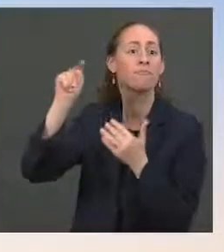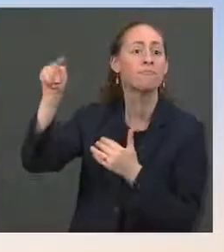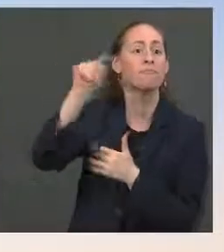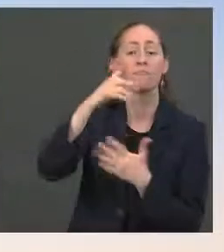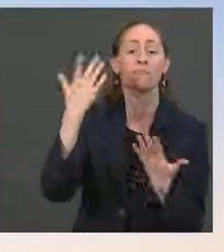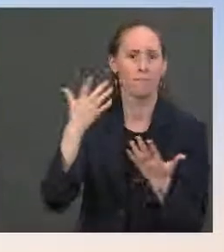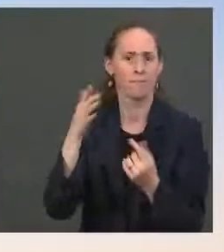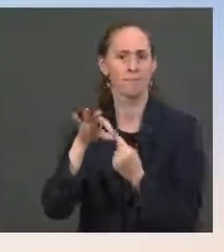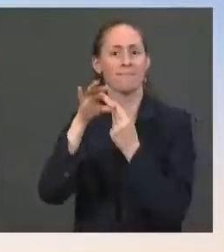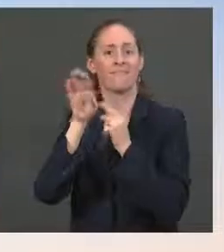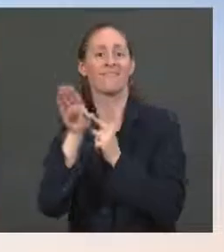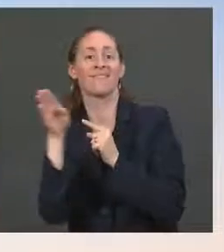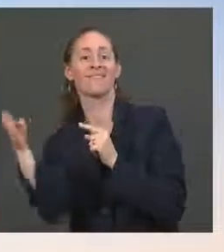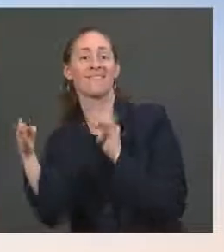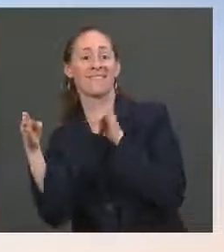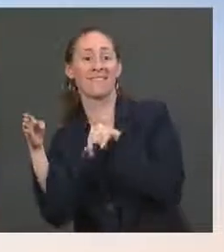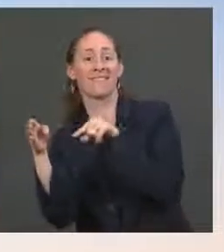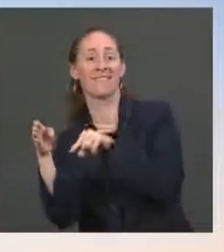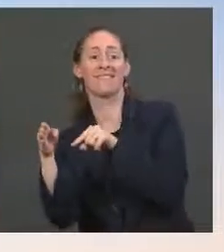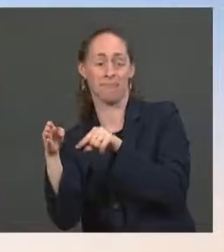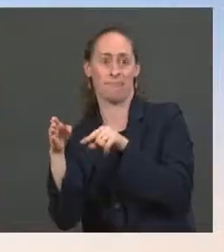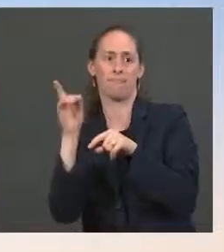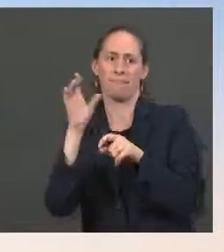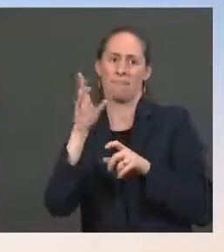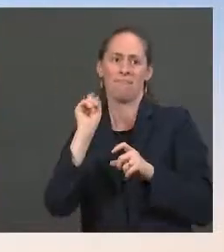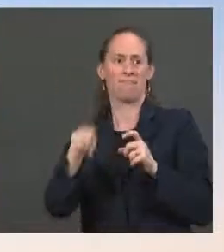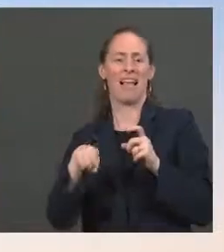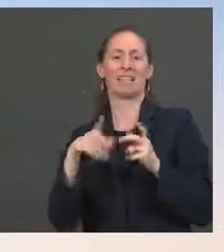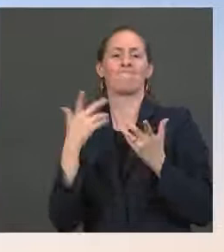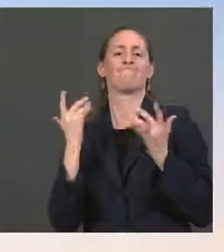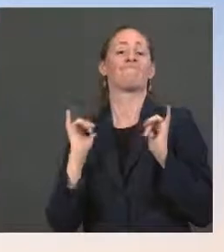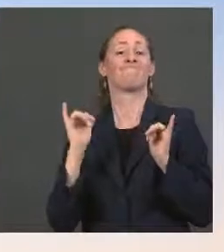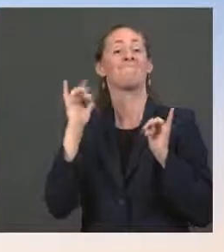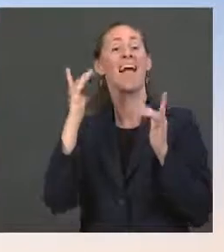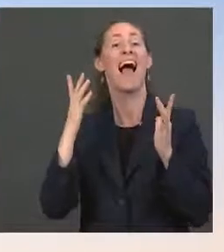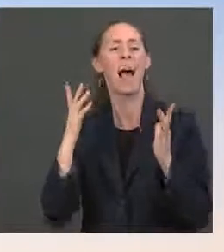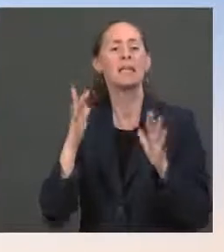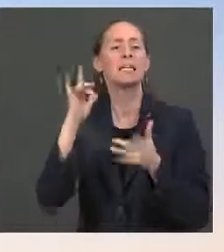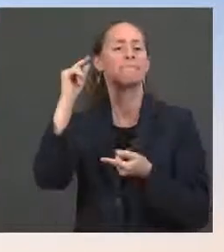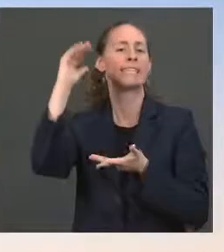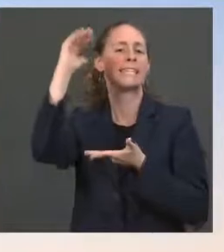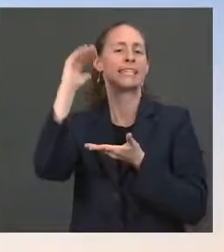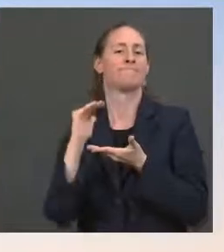than he envisioned. Has he started considering what for